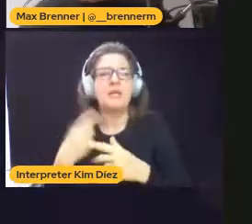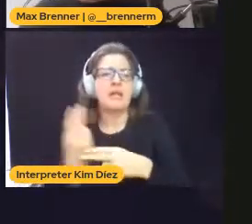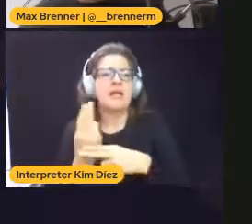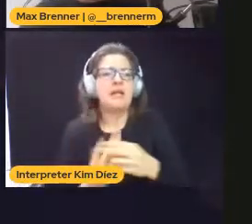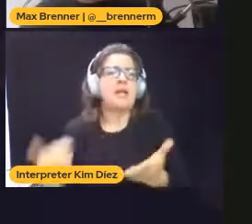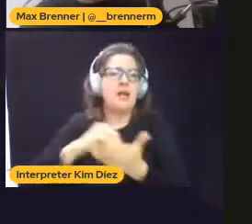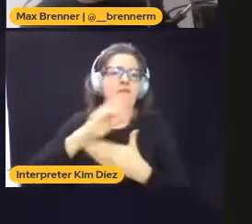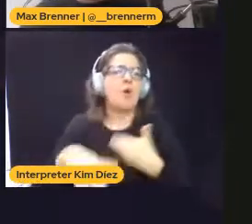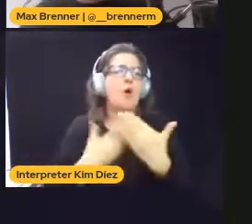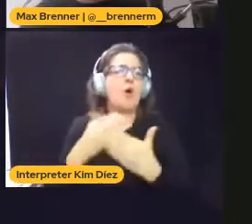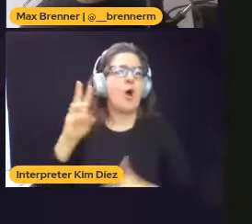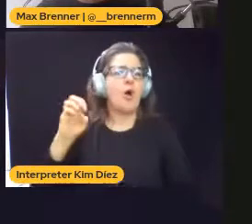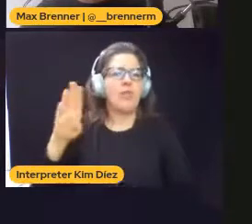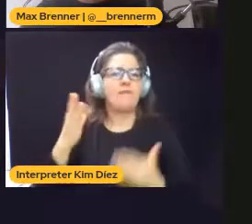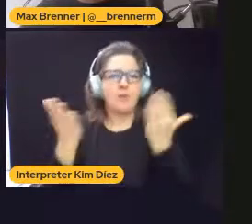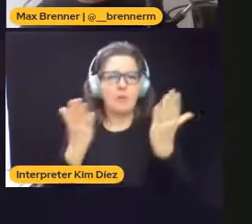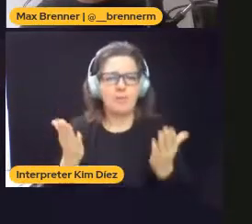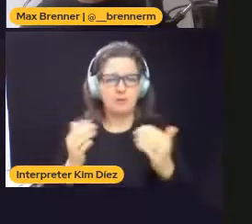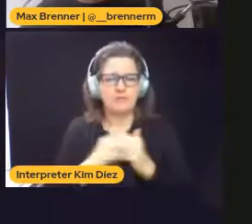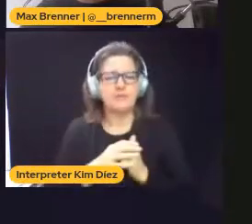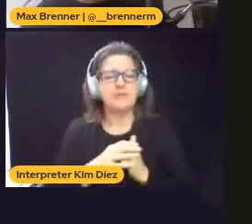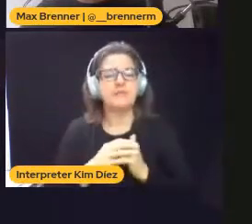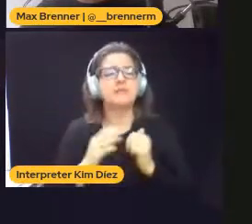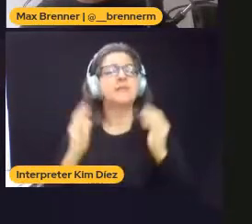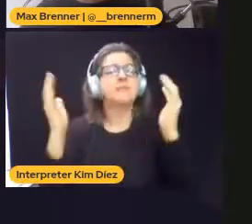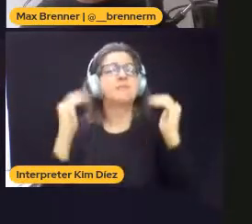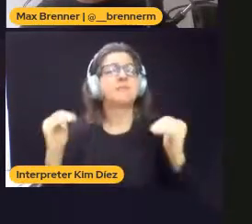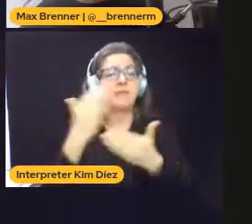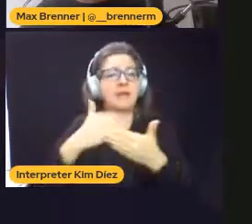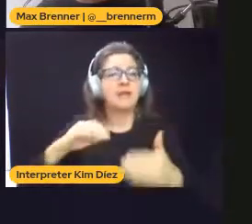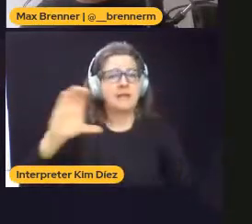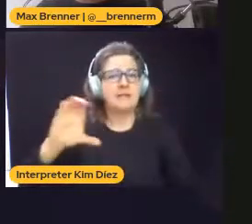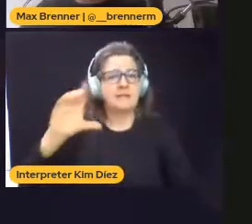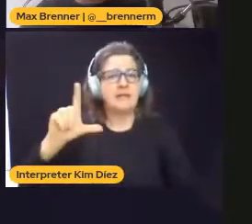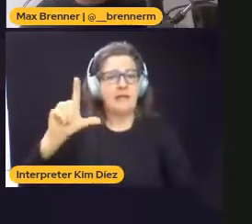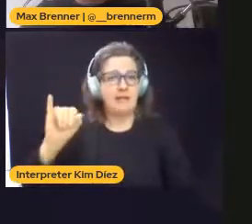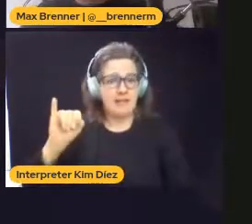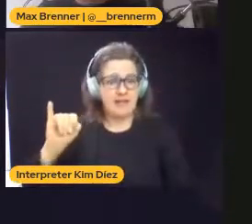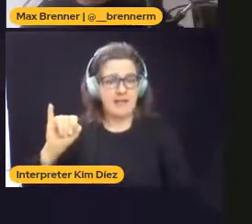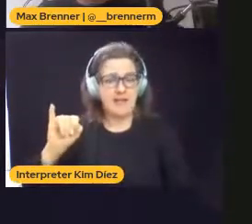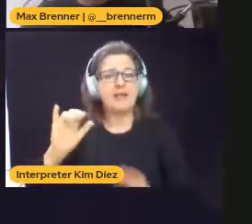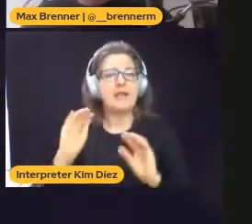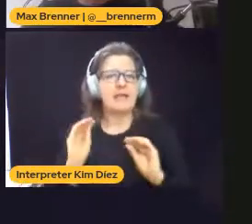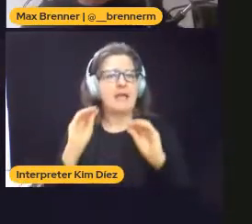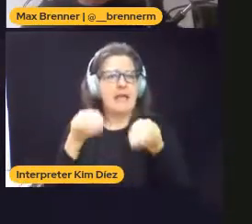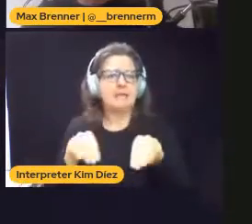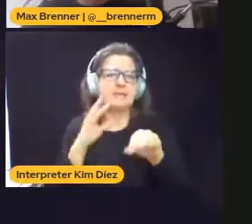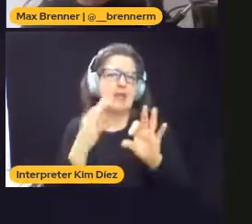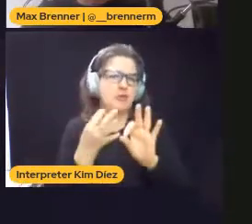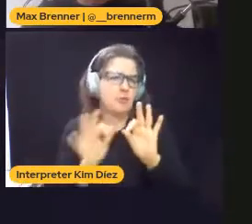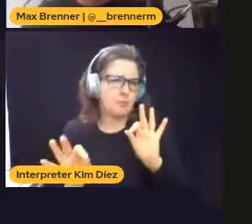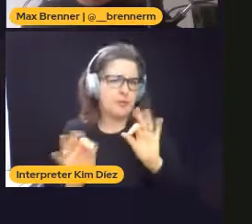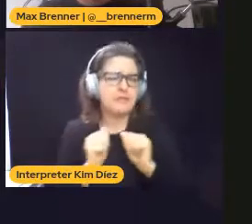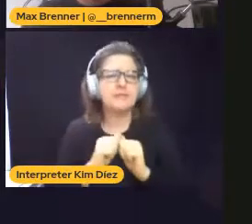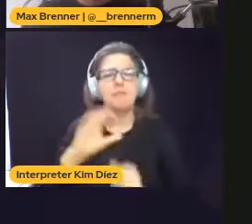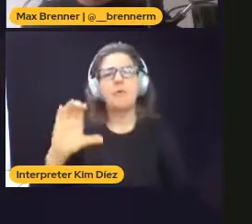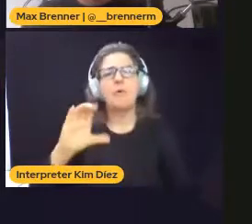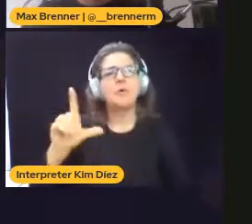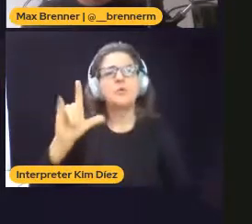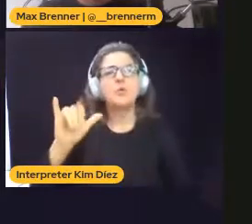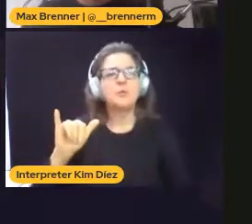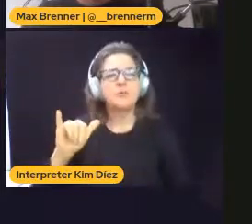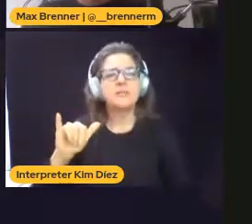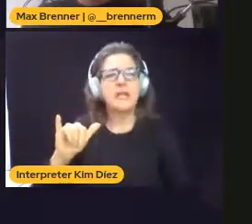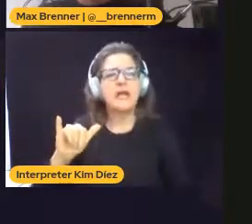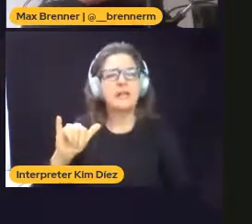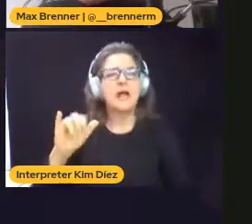Okay, next part is the CLI. Installation is pretty simple. So the CLI is a node module that